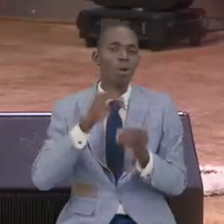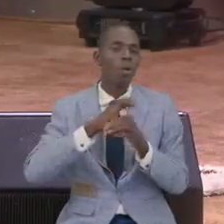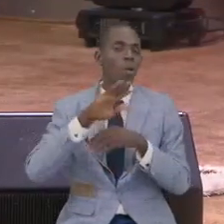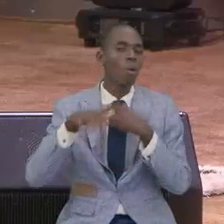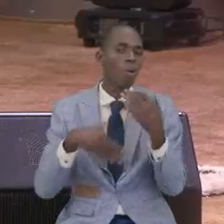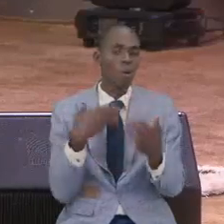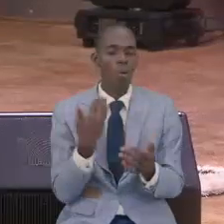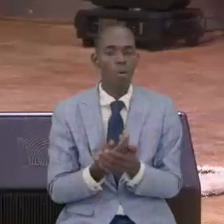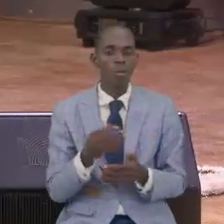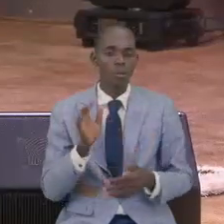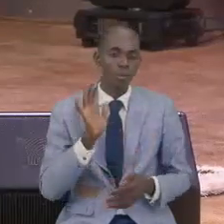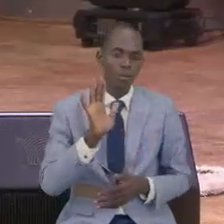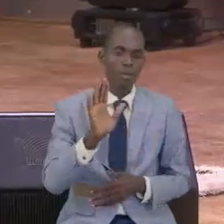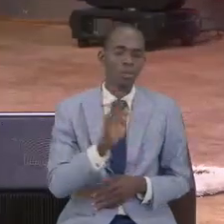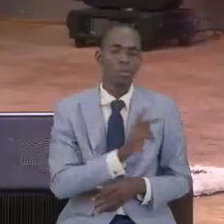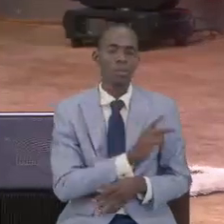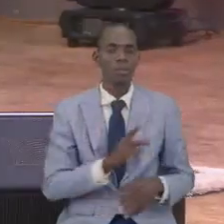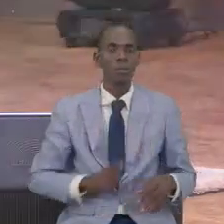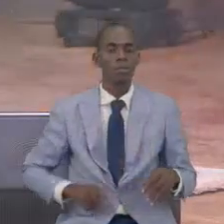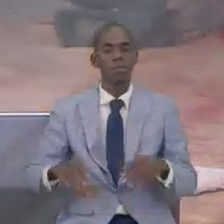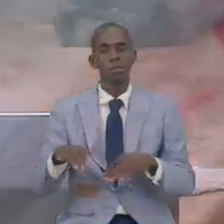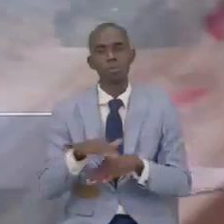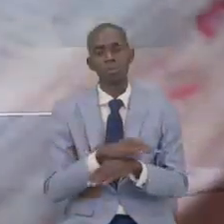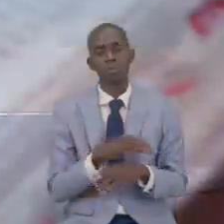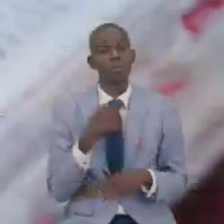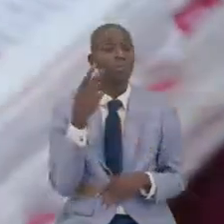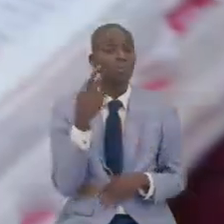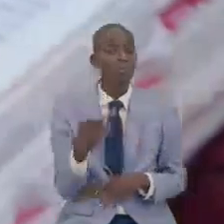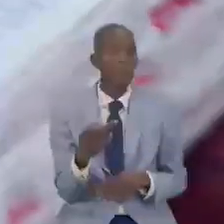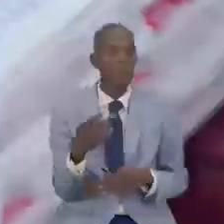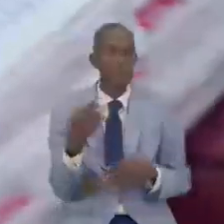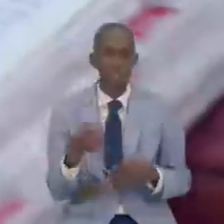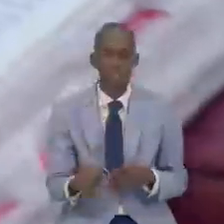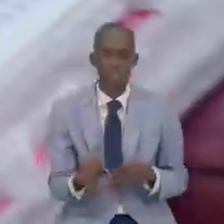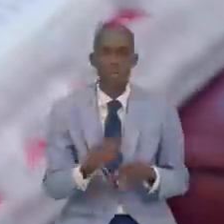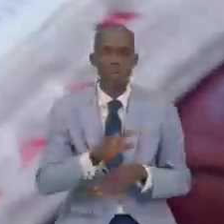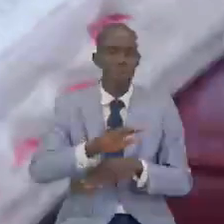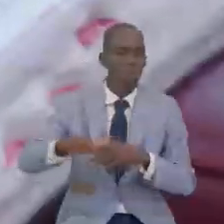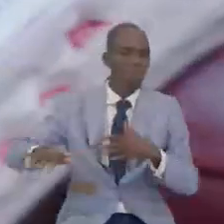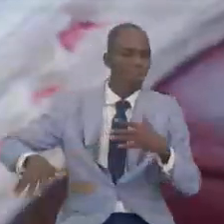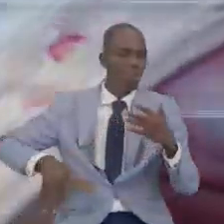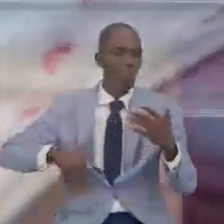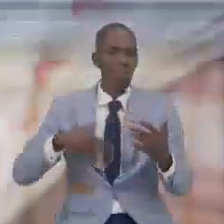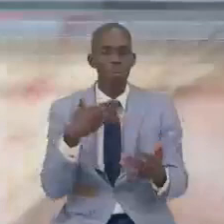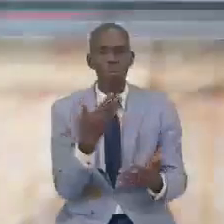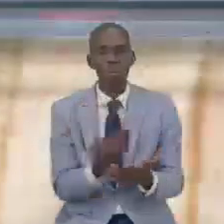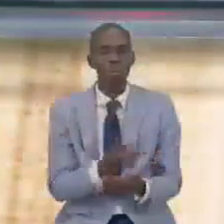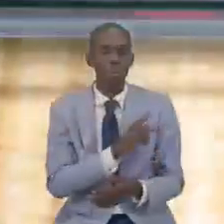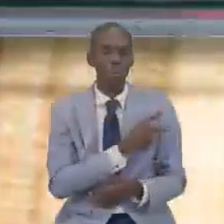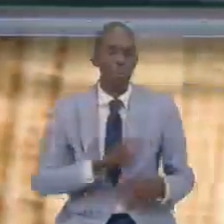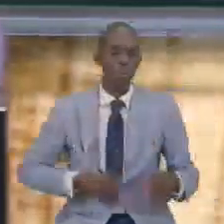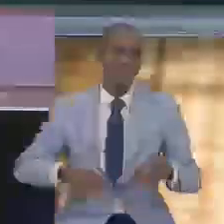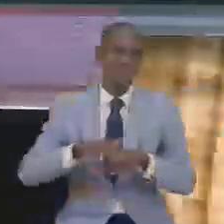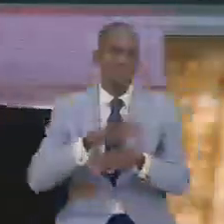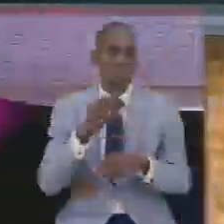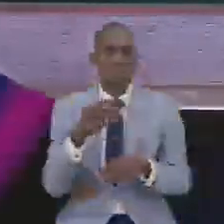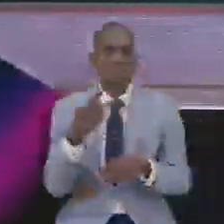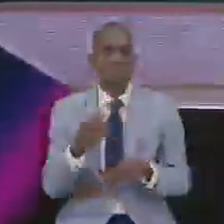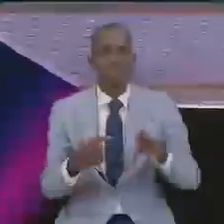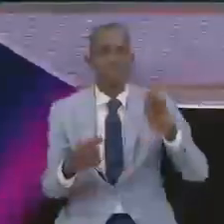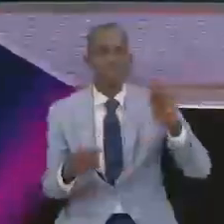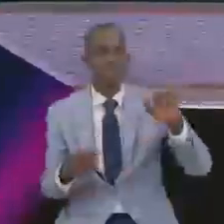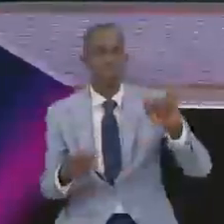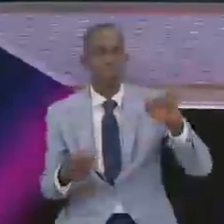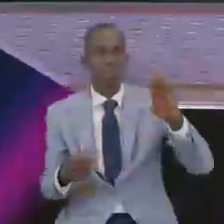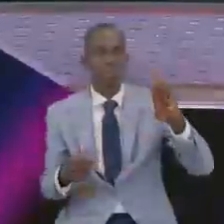his realm. You look at the whole extent of the empire, the Babylonian empire, and look at all the